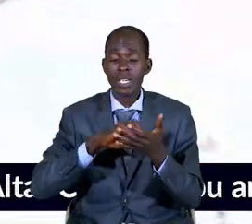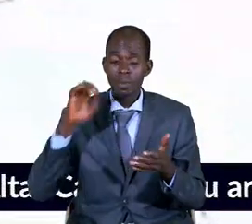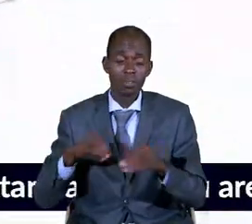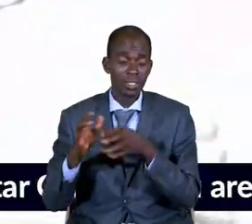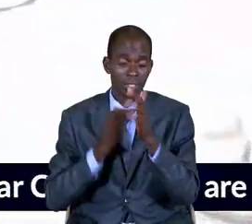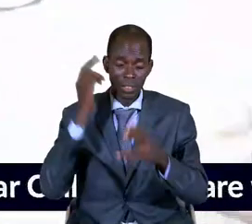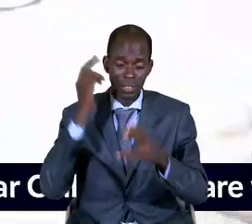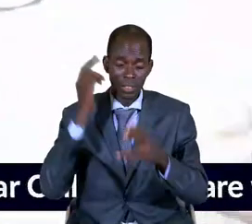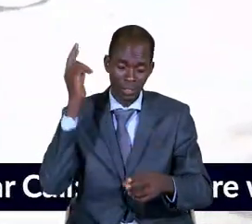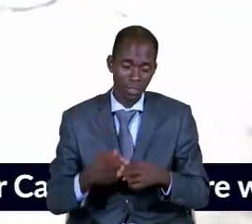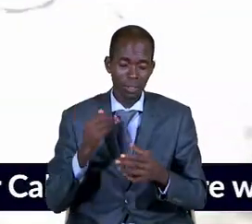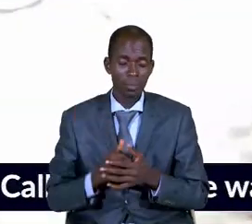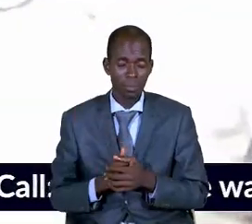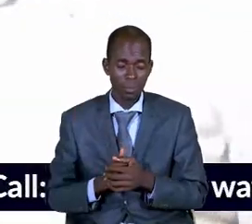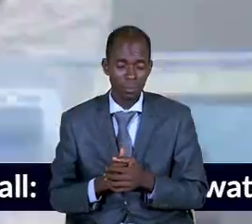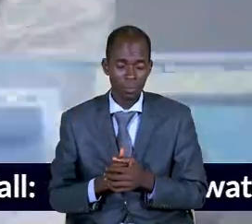name.